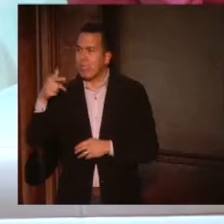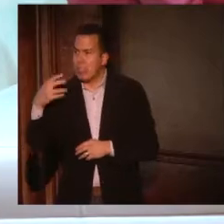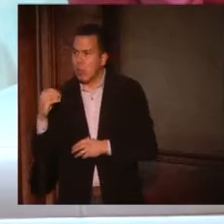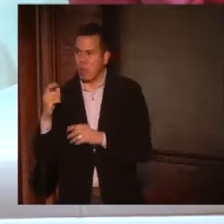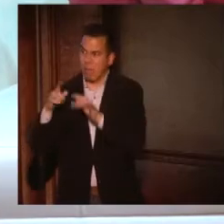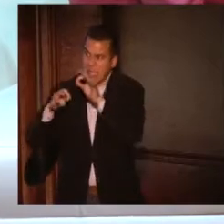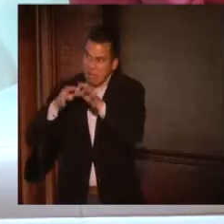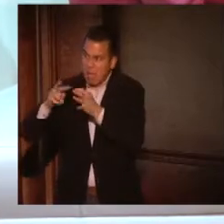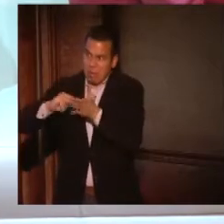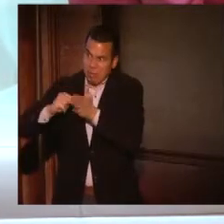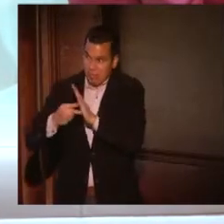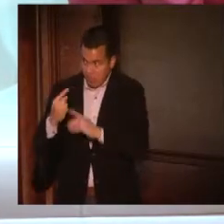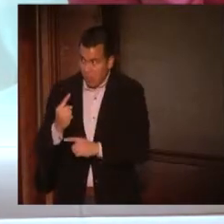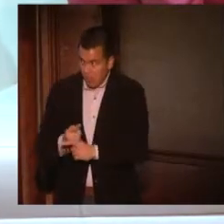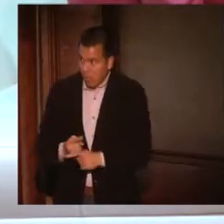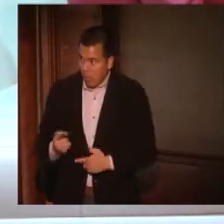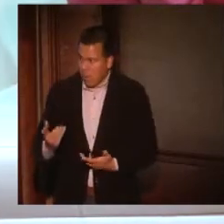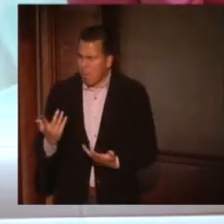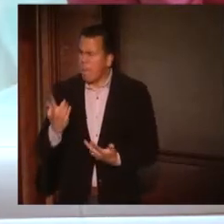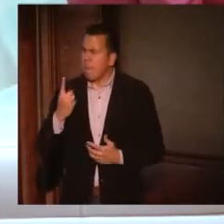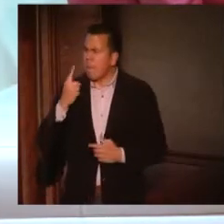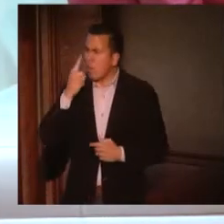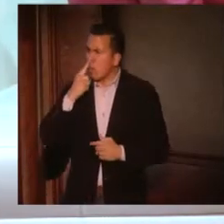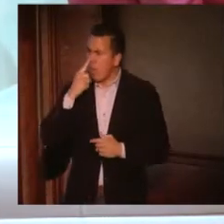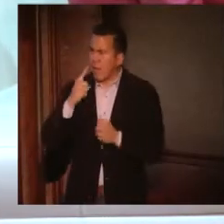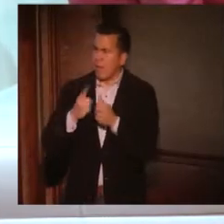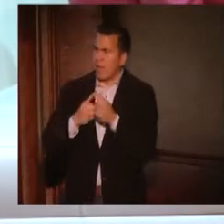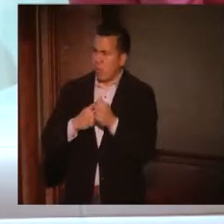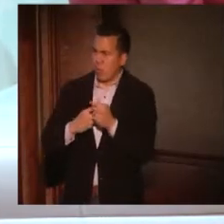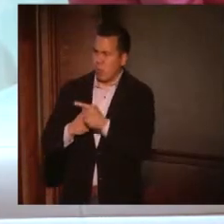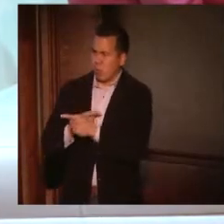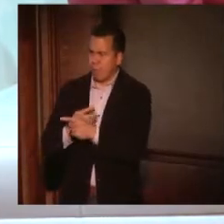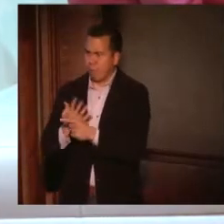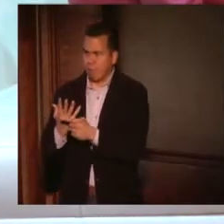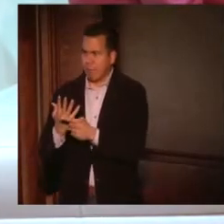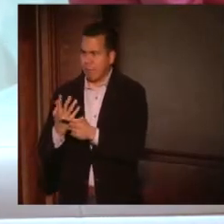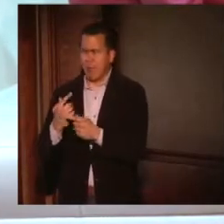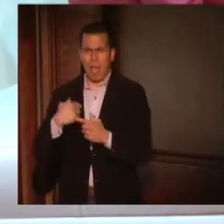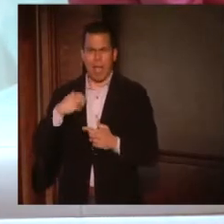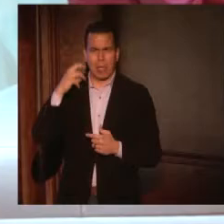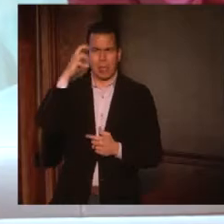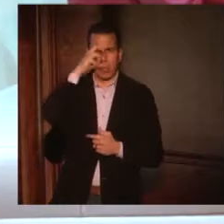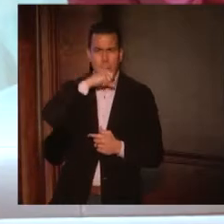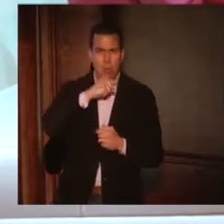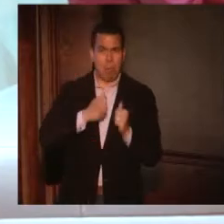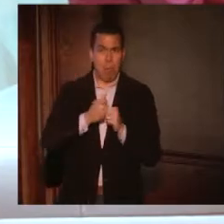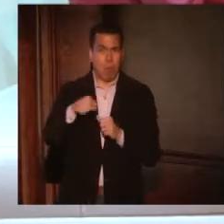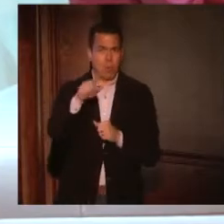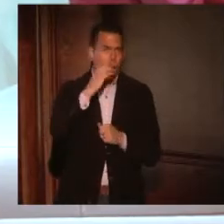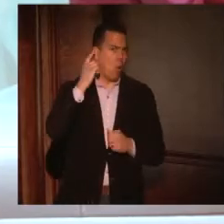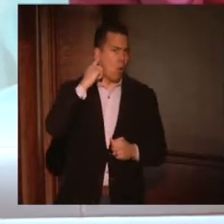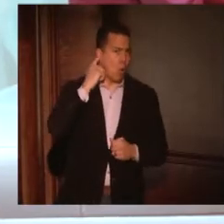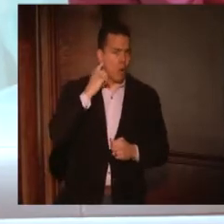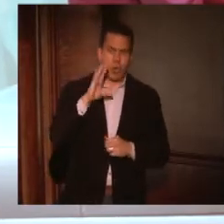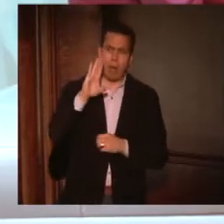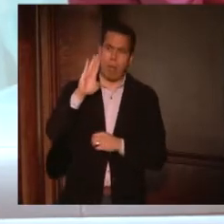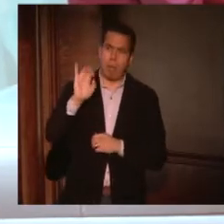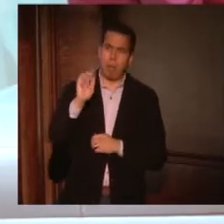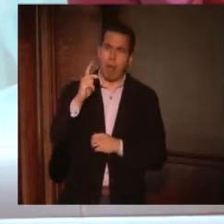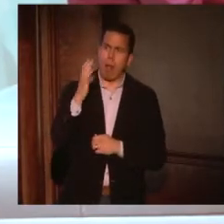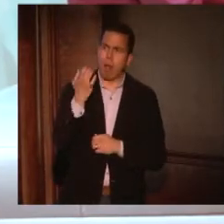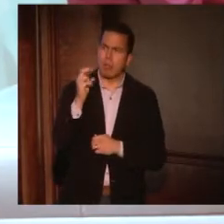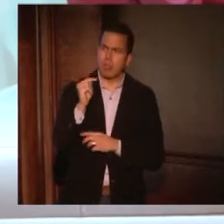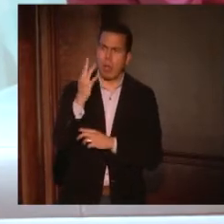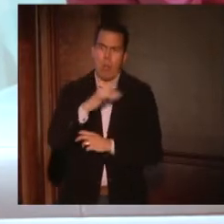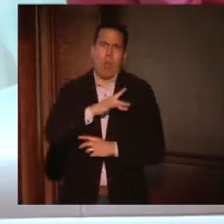involved. Can you maybe start with us? I would assume, you know, most people in the room have kind of heard of blockchain. Why is it better? Why should people be